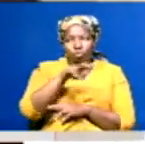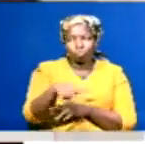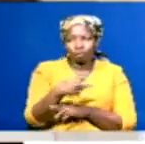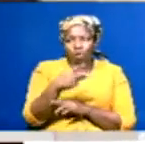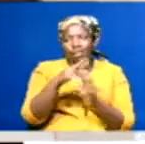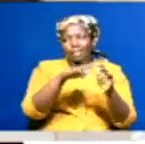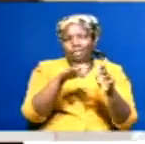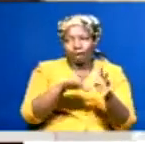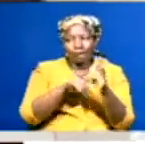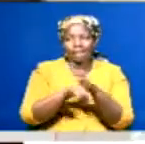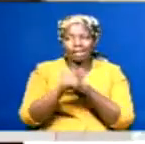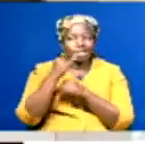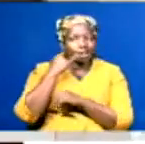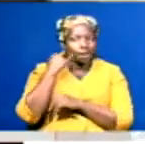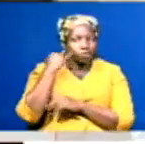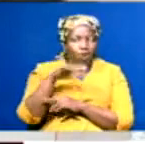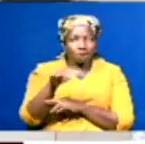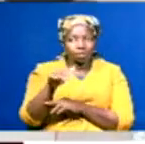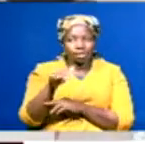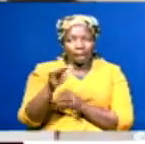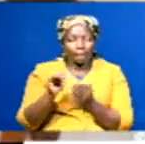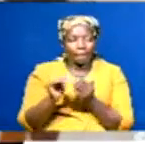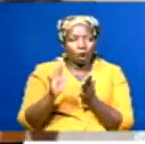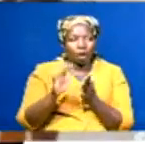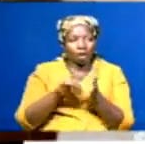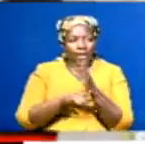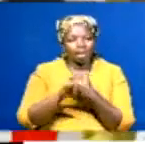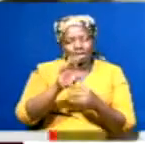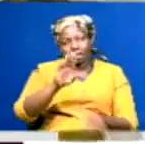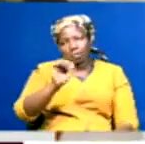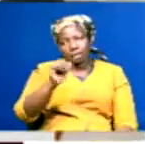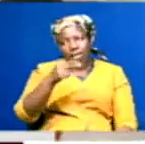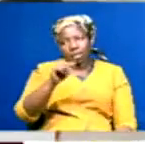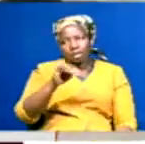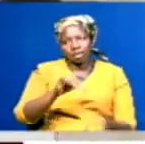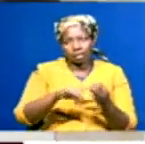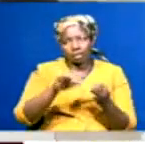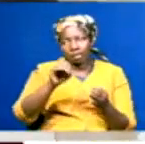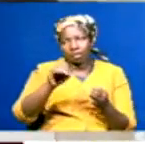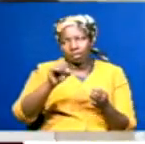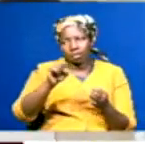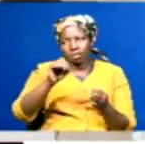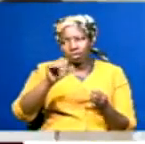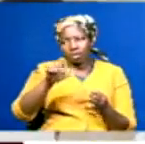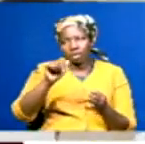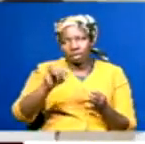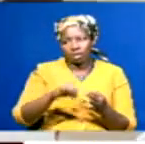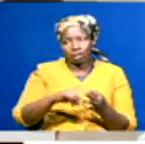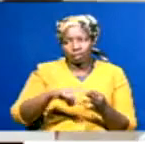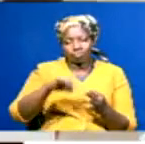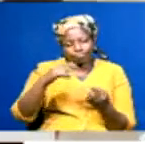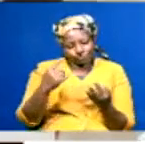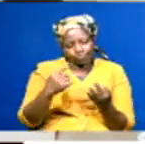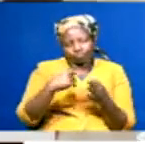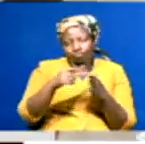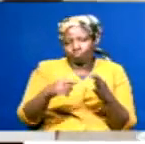ya Nakuru, sana sana katika maeneo ya Bahati, Solai, Soin, Kongasis na maeneo